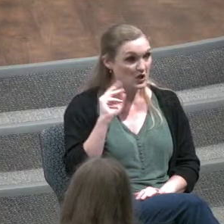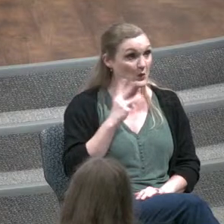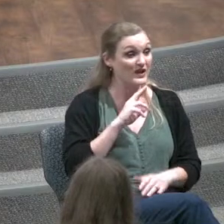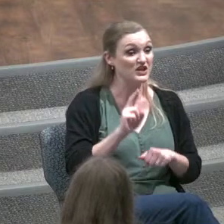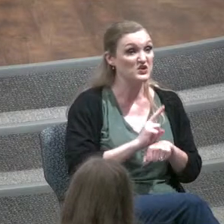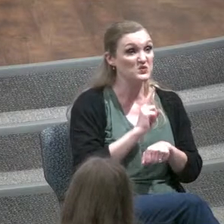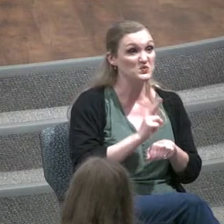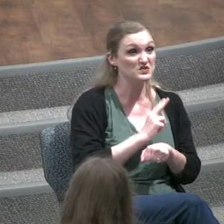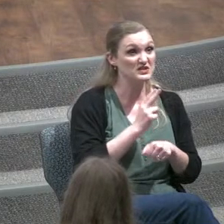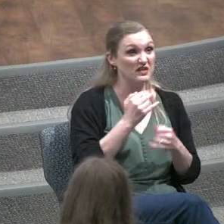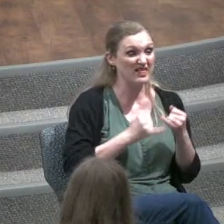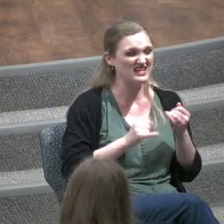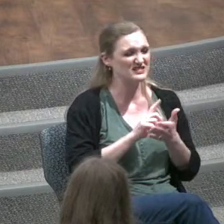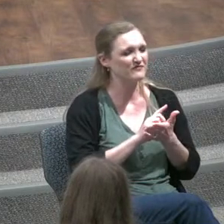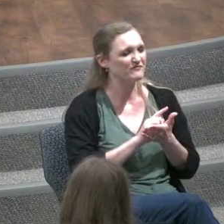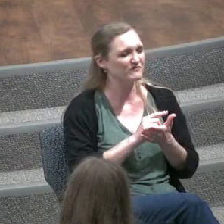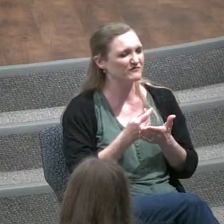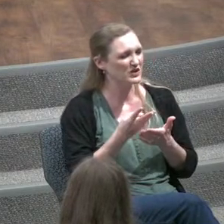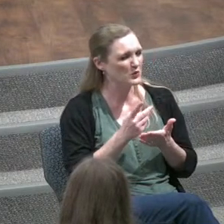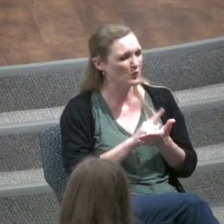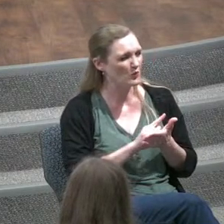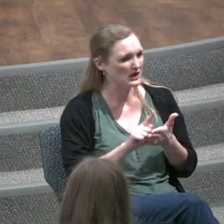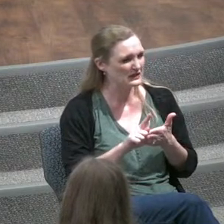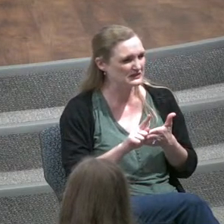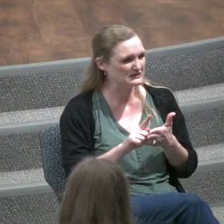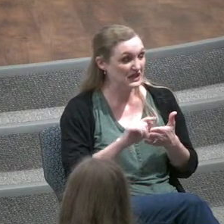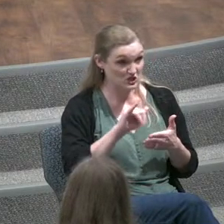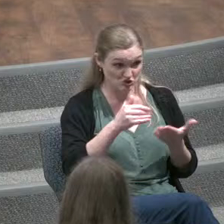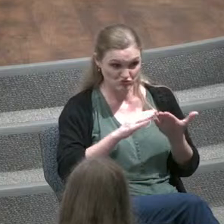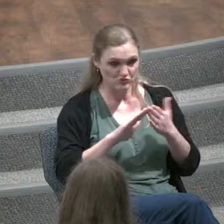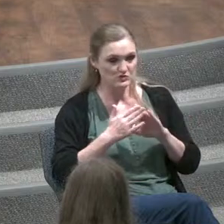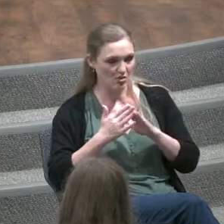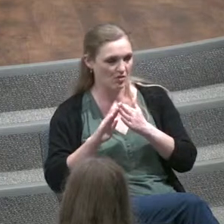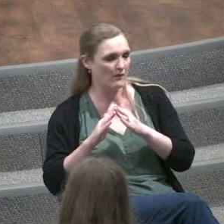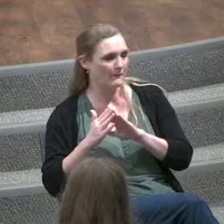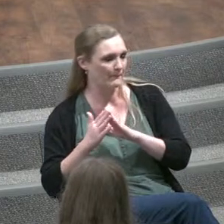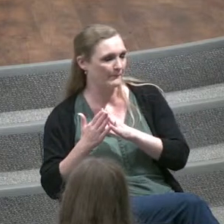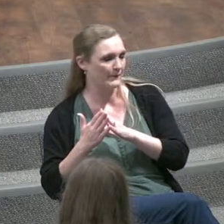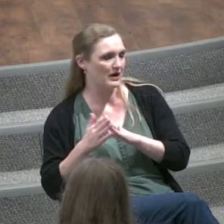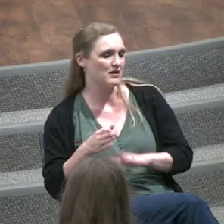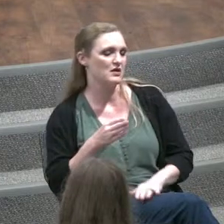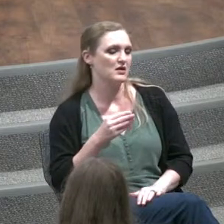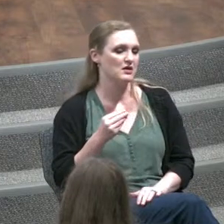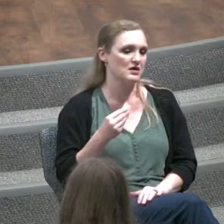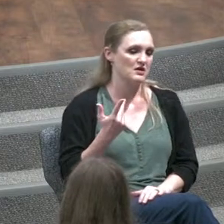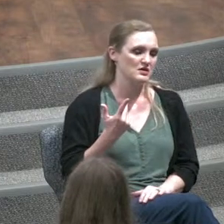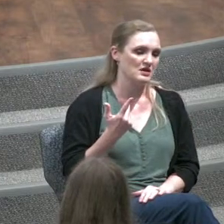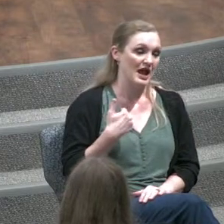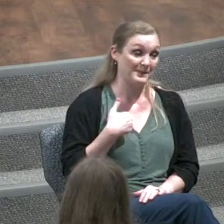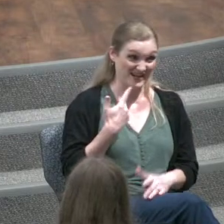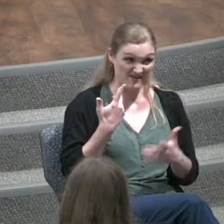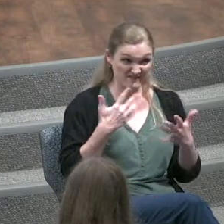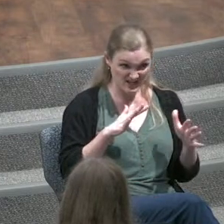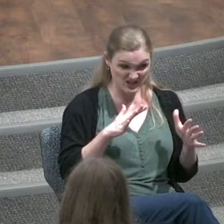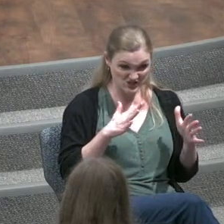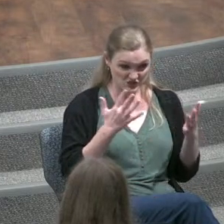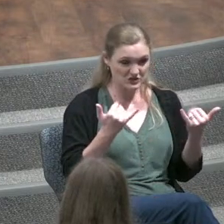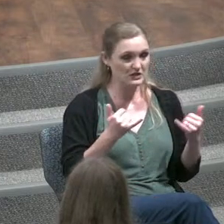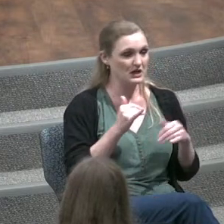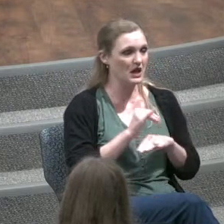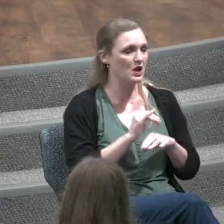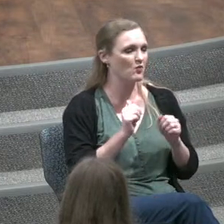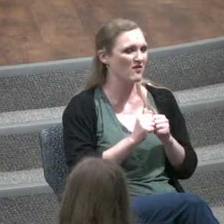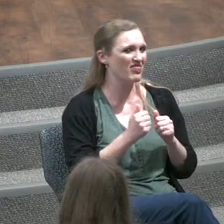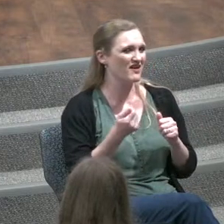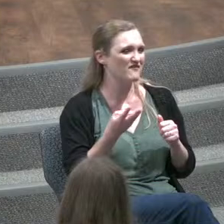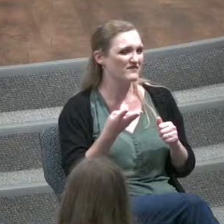we spent the last couple of weeks in Jerusalem, and I'm going to finish up